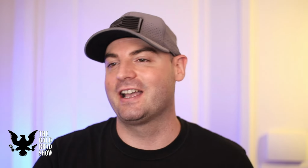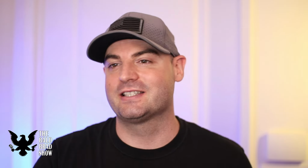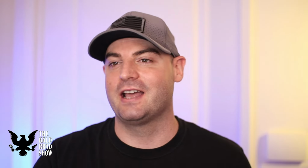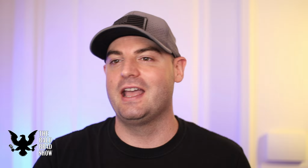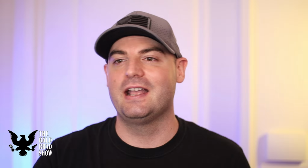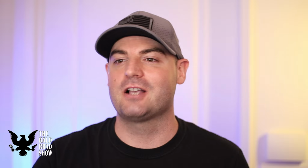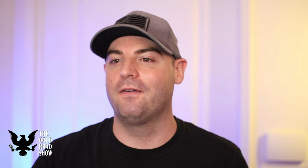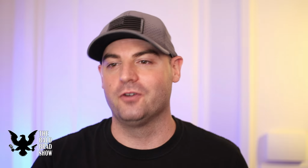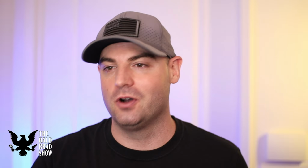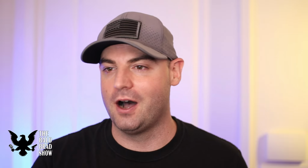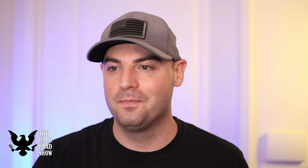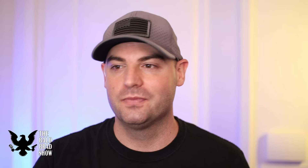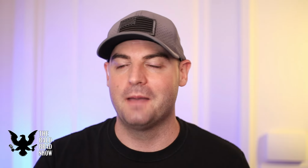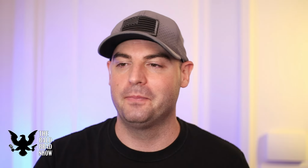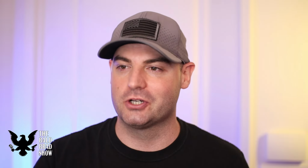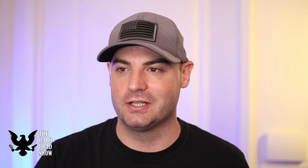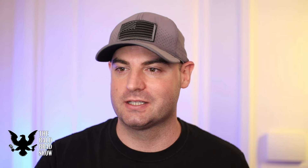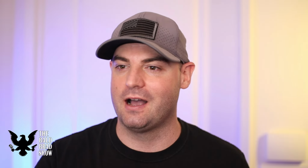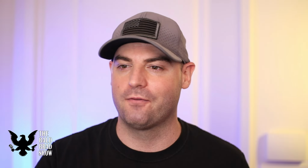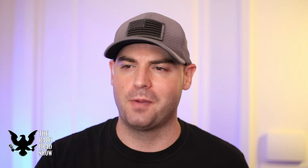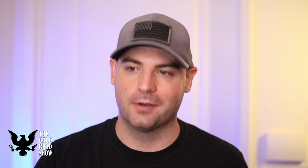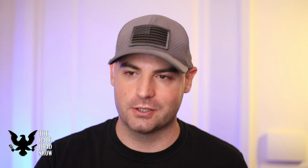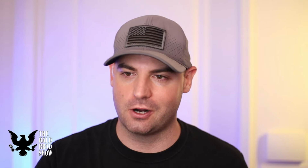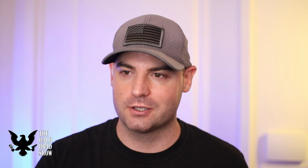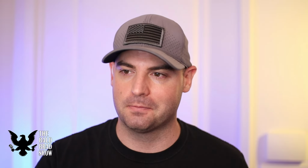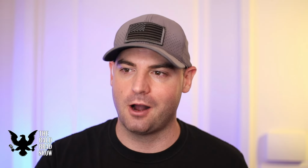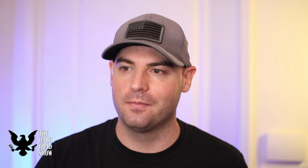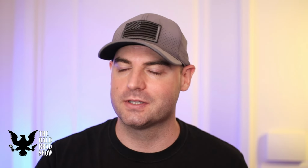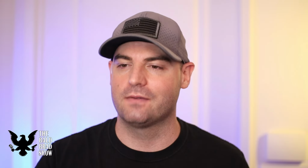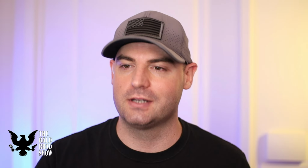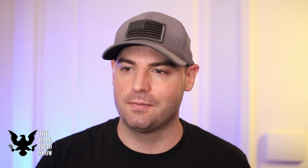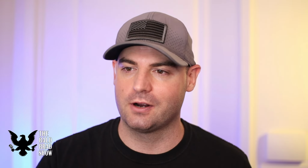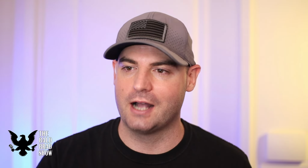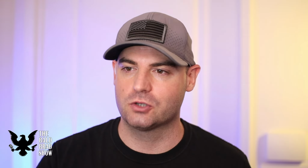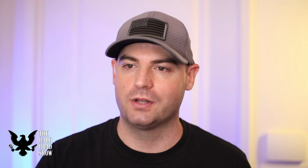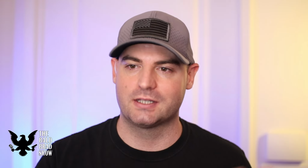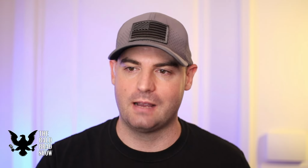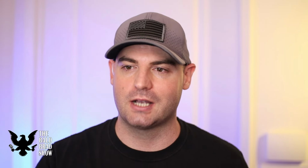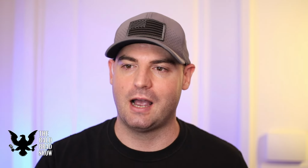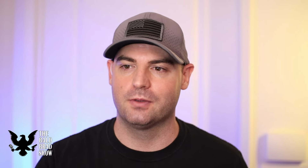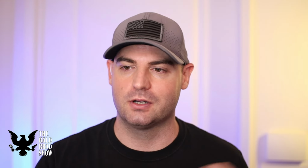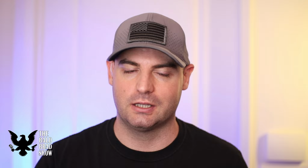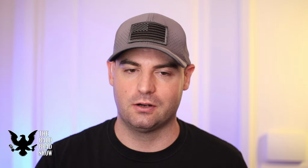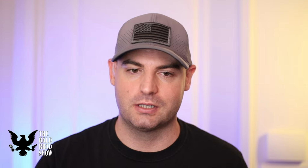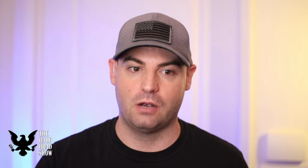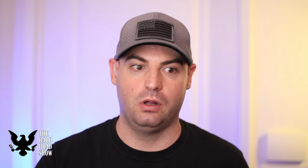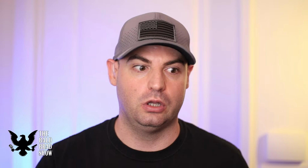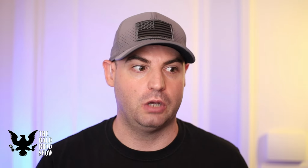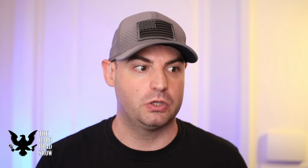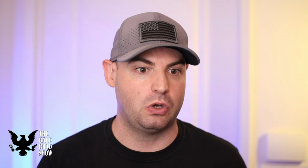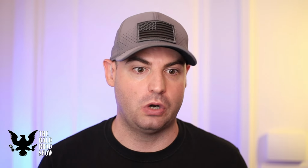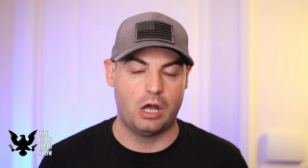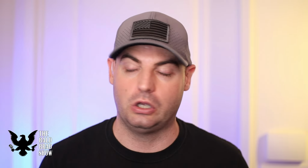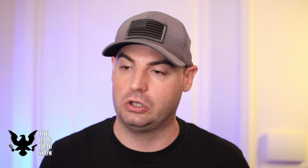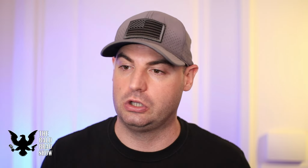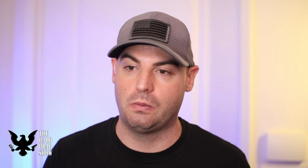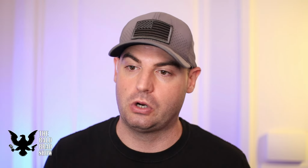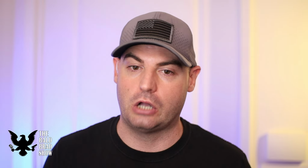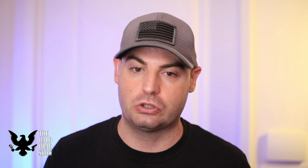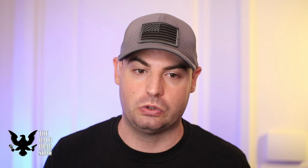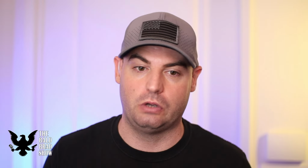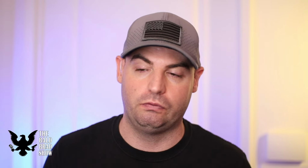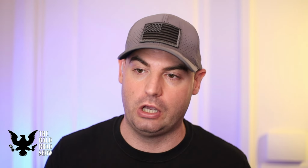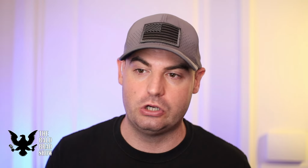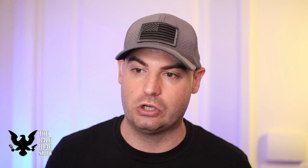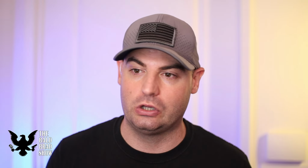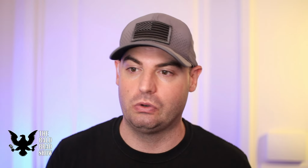And like I said, it's all foo-ha. Them pushing this stuff. Republicans are always the problem. It's never the Democrats. While at the same time, they're going to sit there and say, well, look at what's going on. Look,